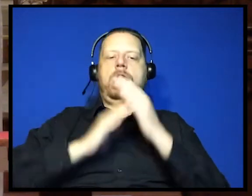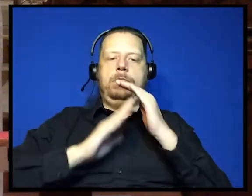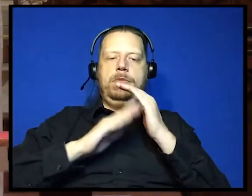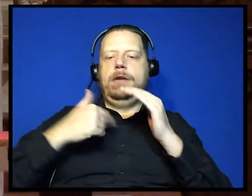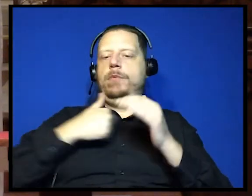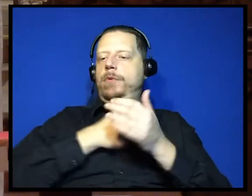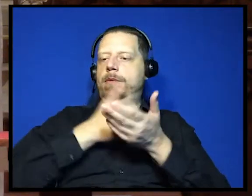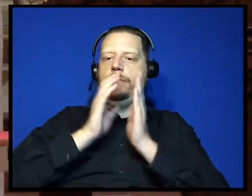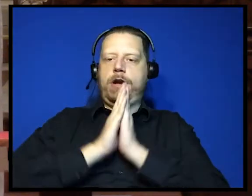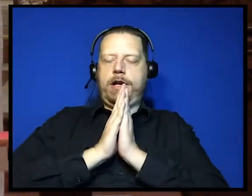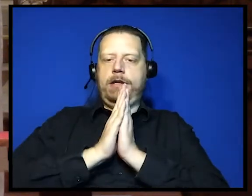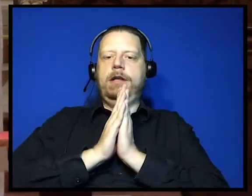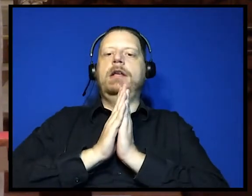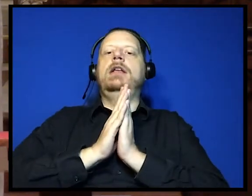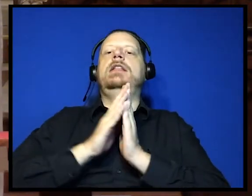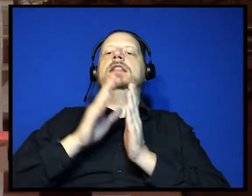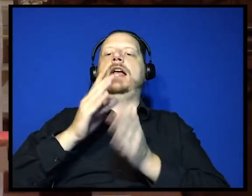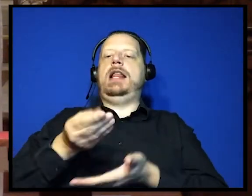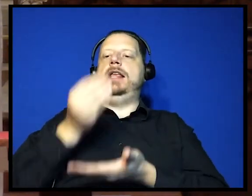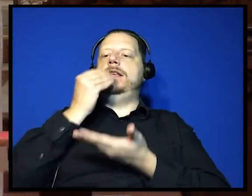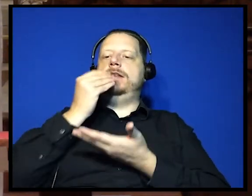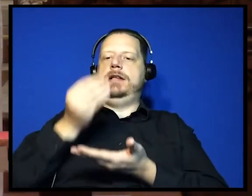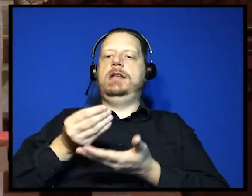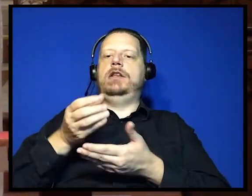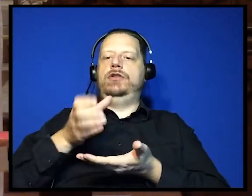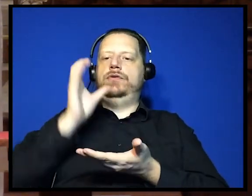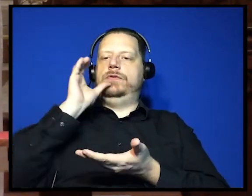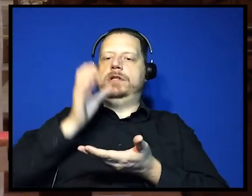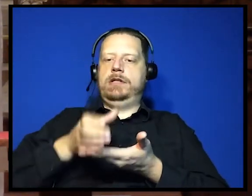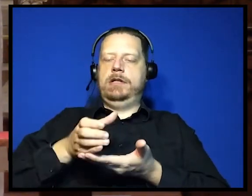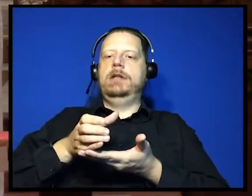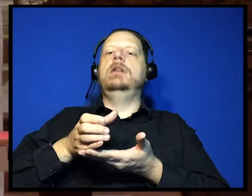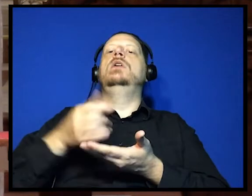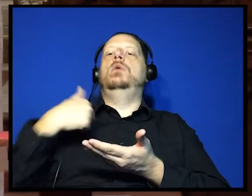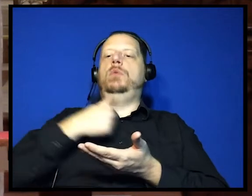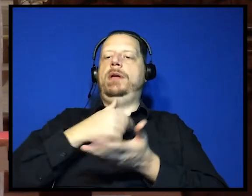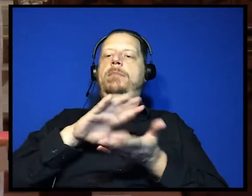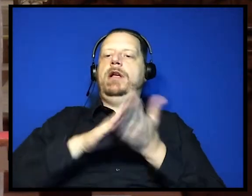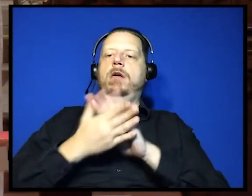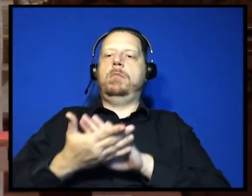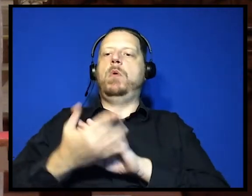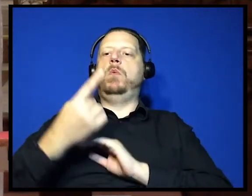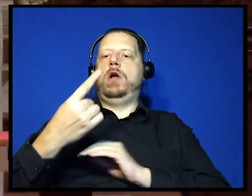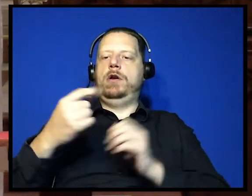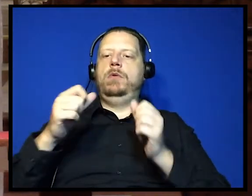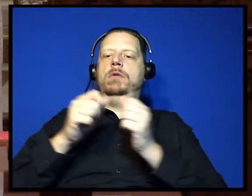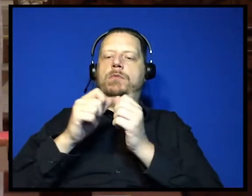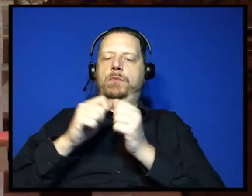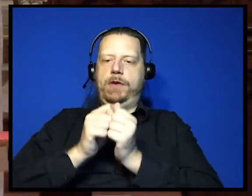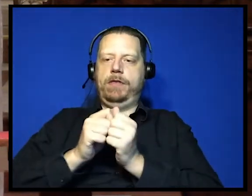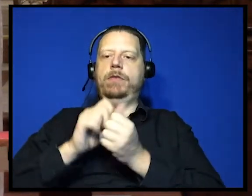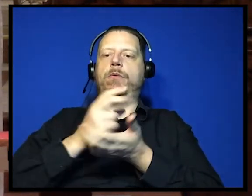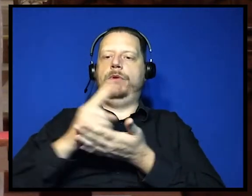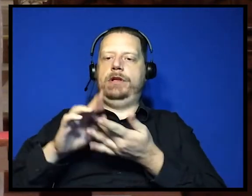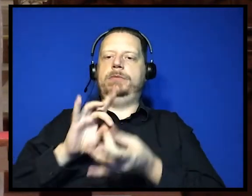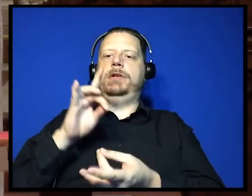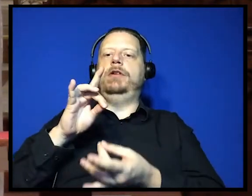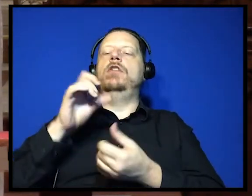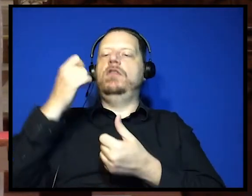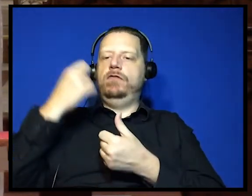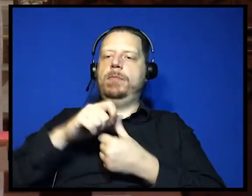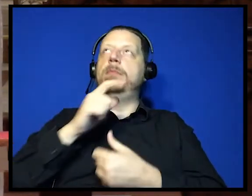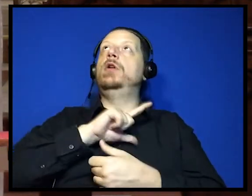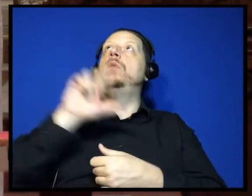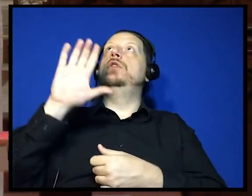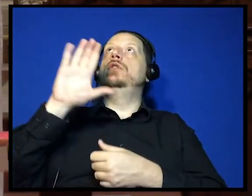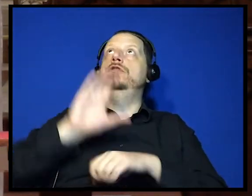Humbly we pray that, partaking of the body and blood of Christ, we may be gathered into one by the Holy Spirit. Remember,